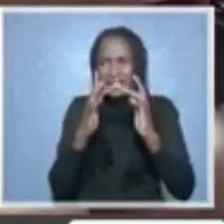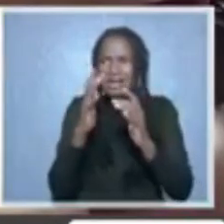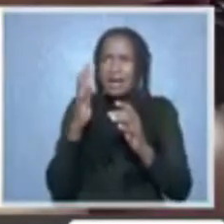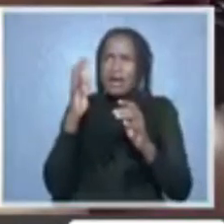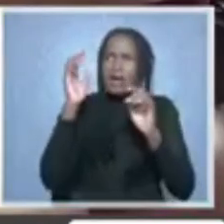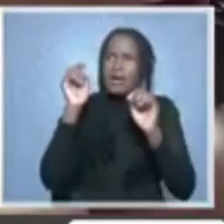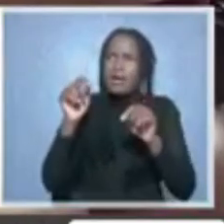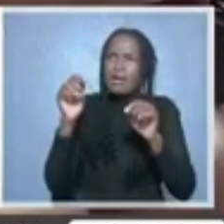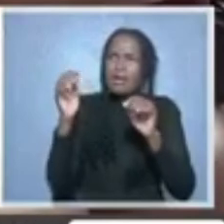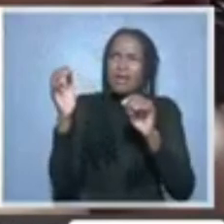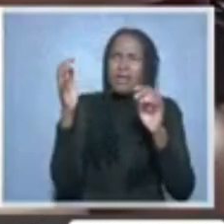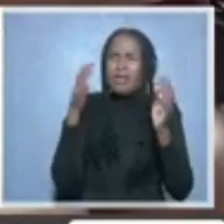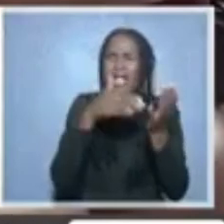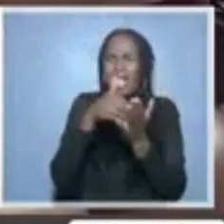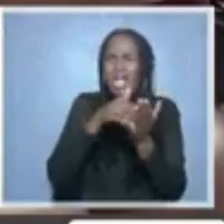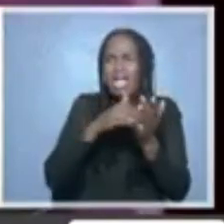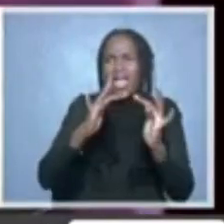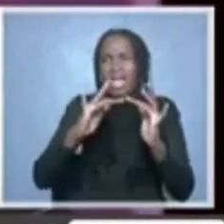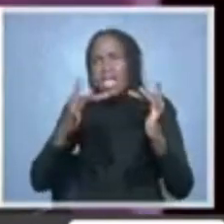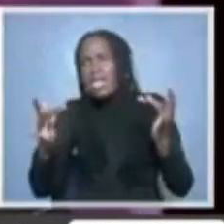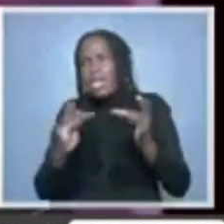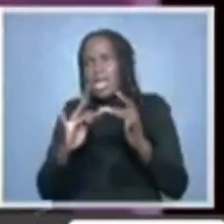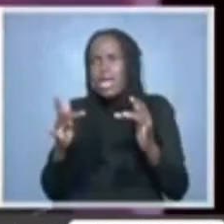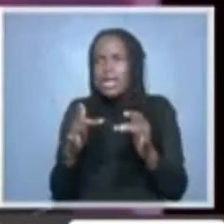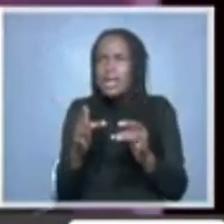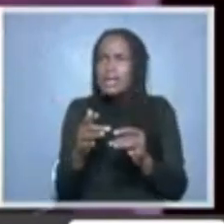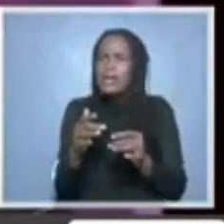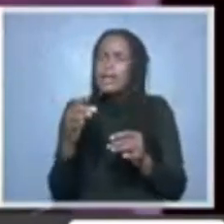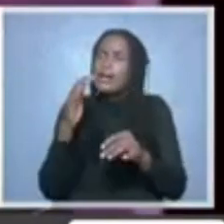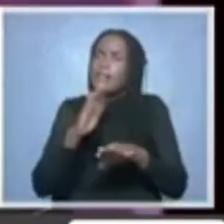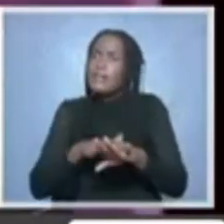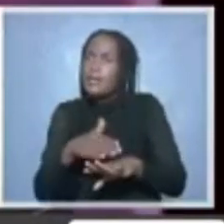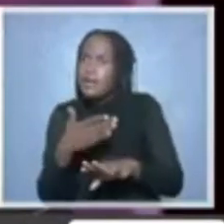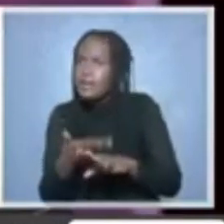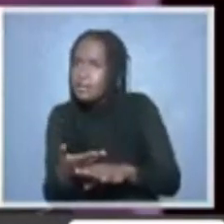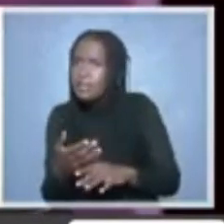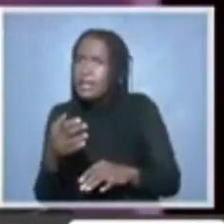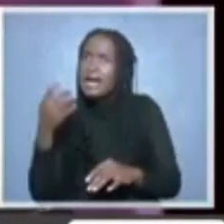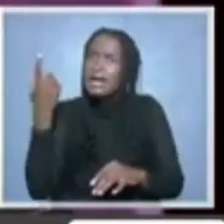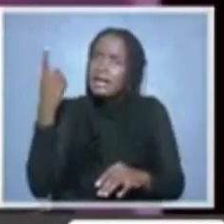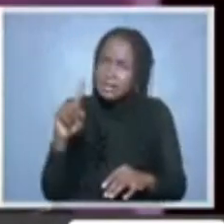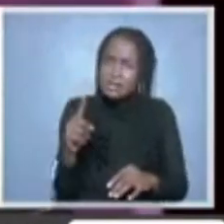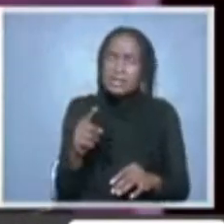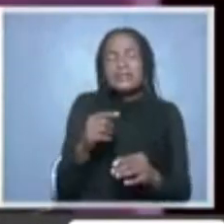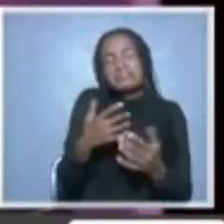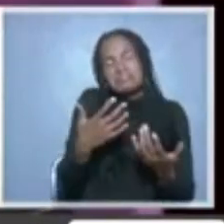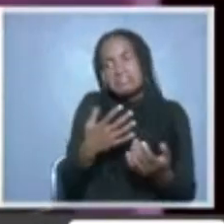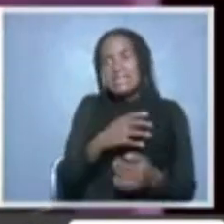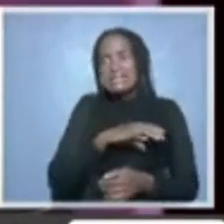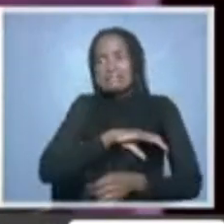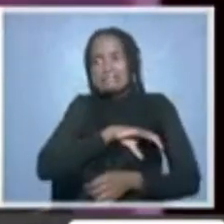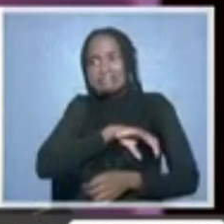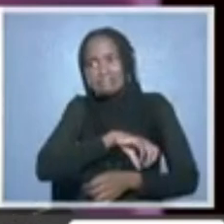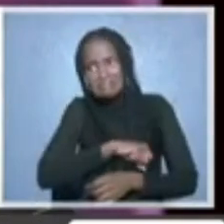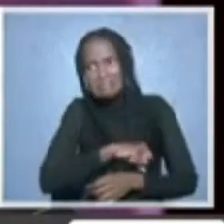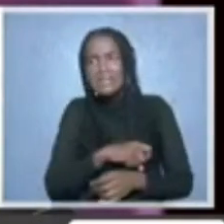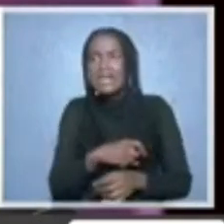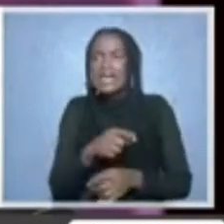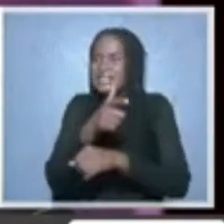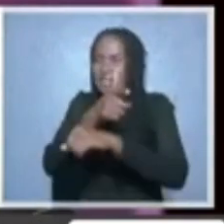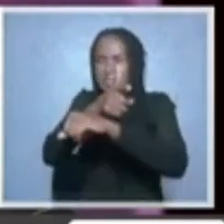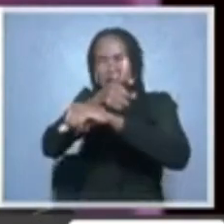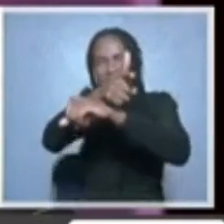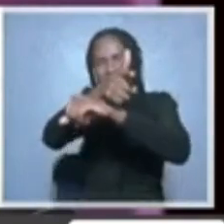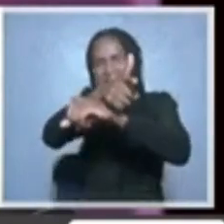as they would be. And this has highlighted it. But be that as it may, we've been able to bring the stories so that people can actually